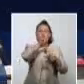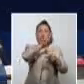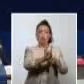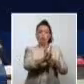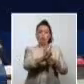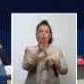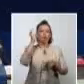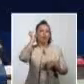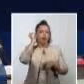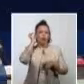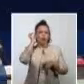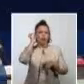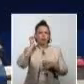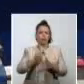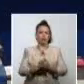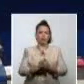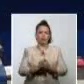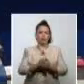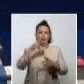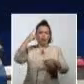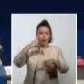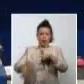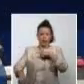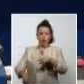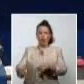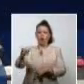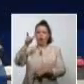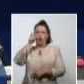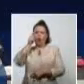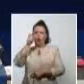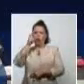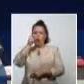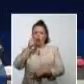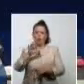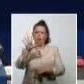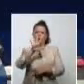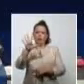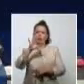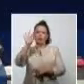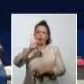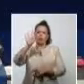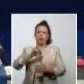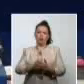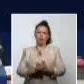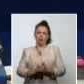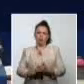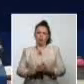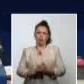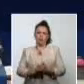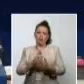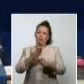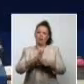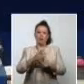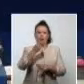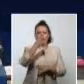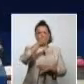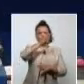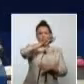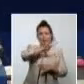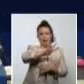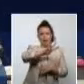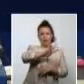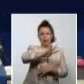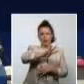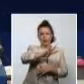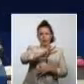The age group with the most cases is the one from younger than 40 years, with 10 cases, followed by the age group of 40